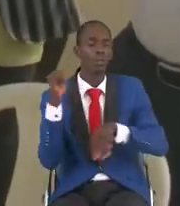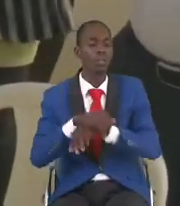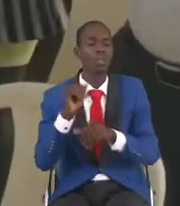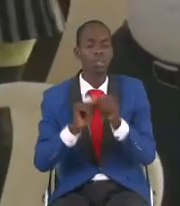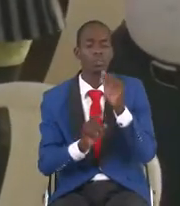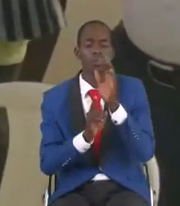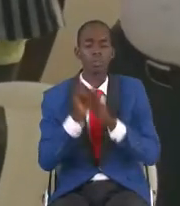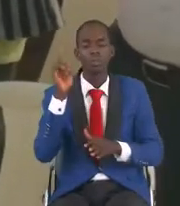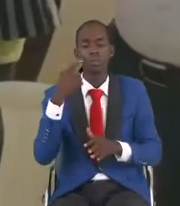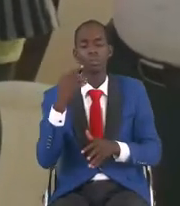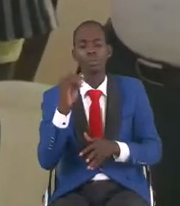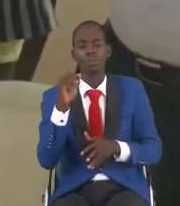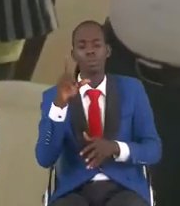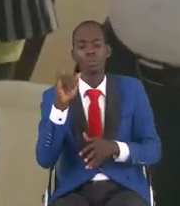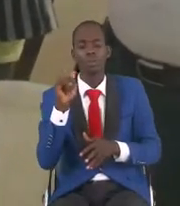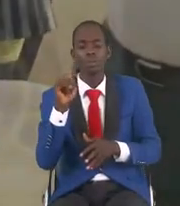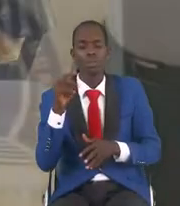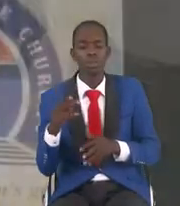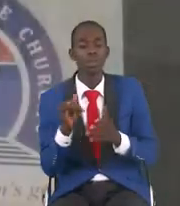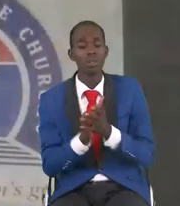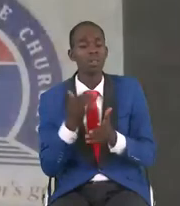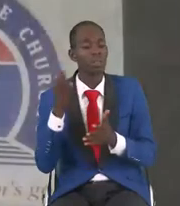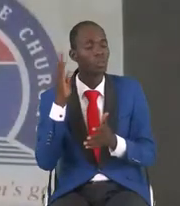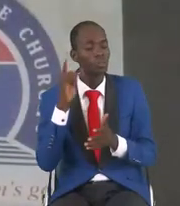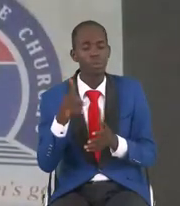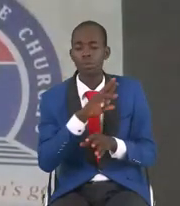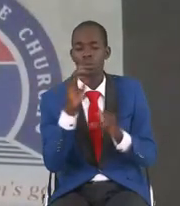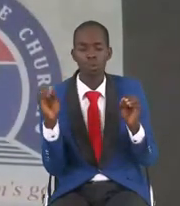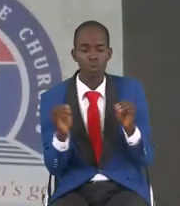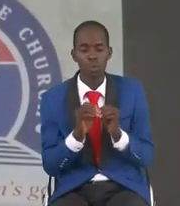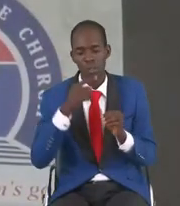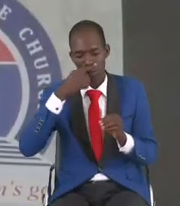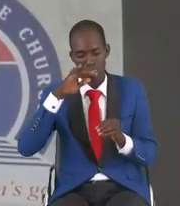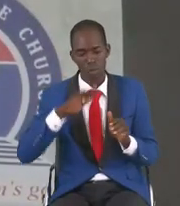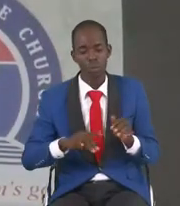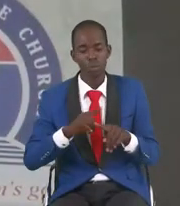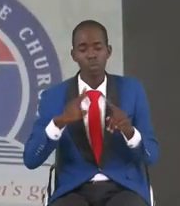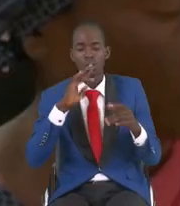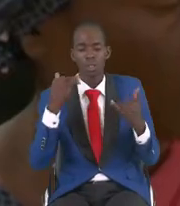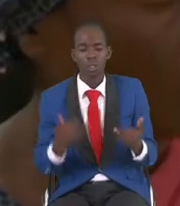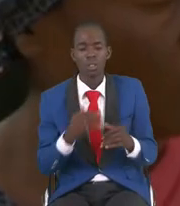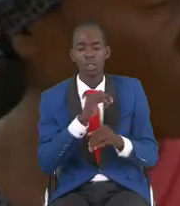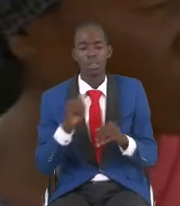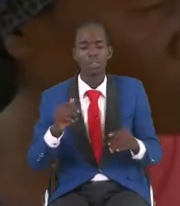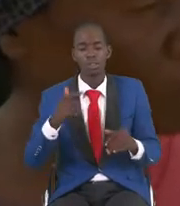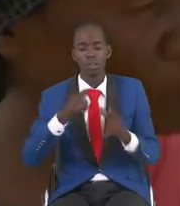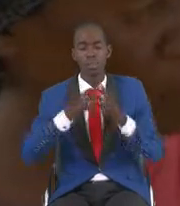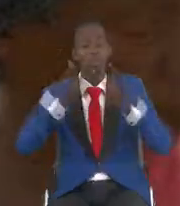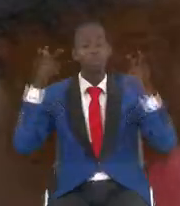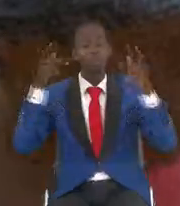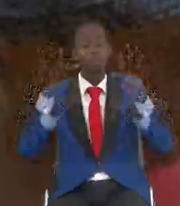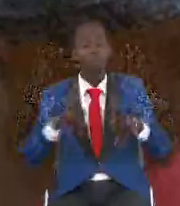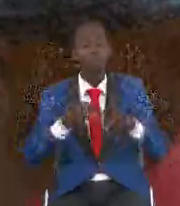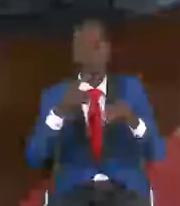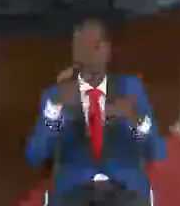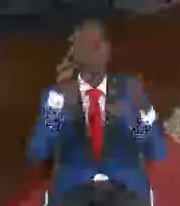everywhere. You're no more a grasshopper, you're a giant in the faith. Go, rise up